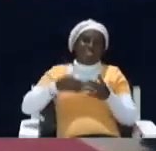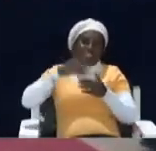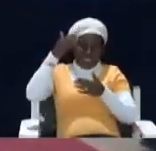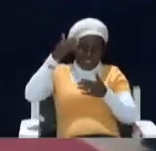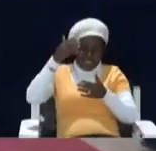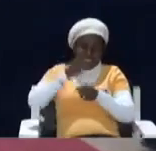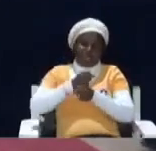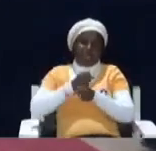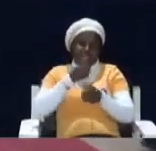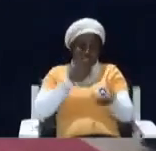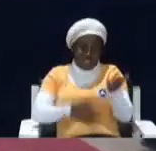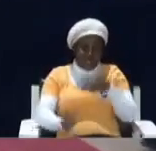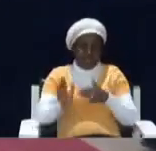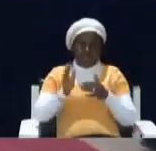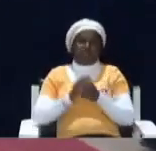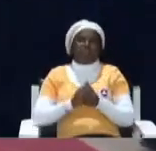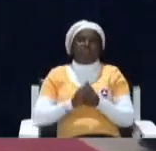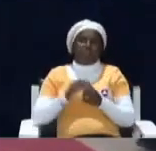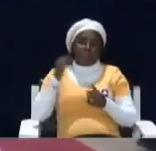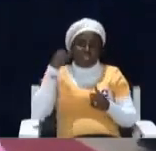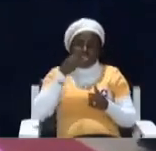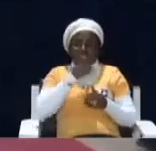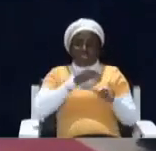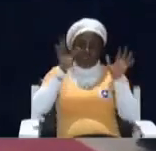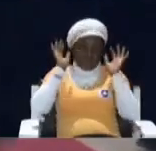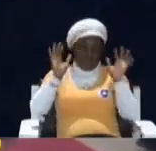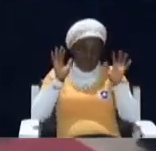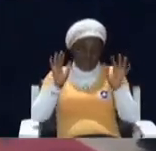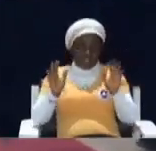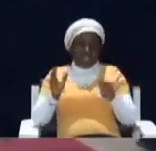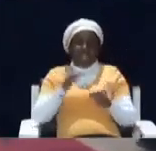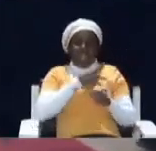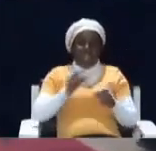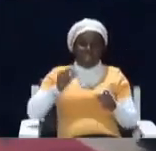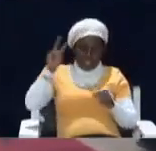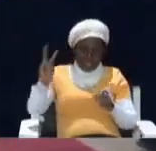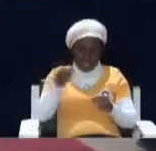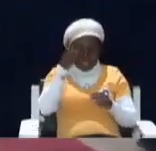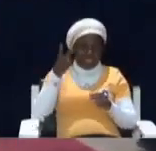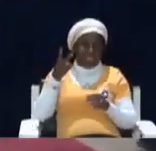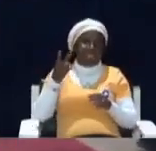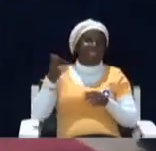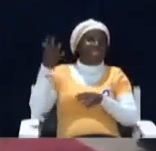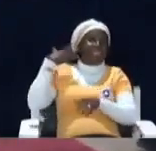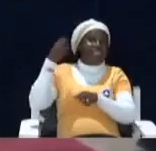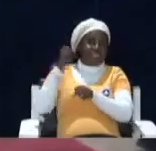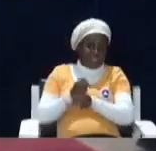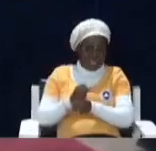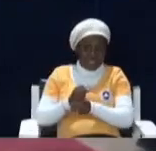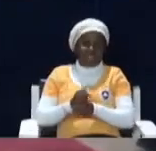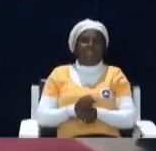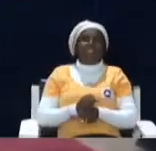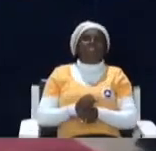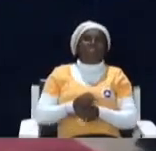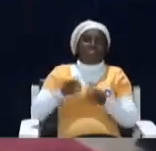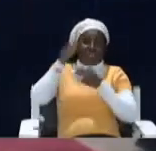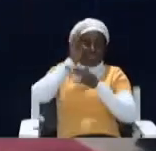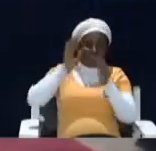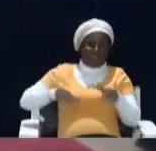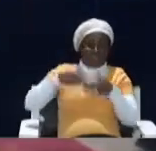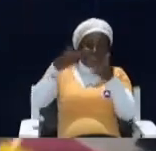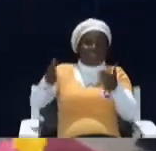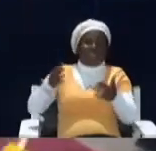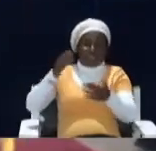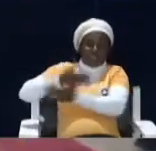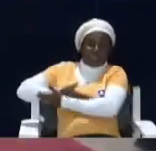child, Isaac Wonder Ogundipe. And December last year, God gave unto me Isabel